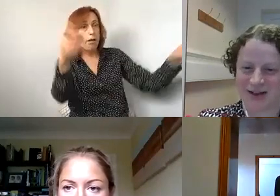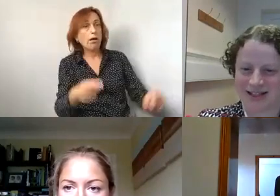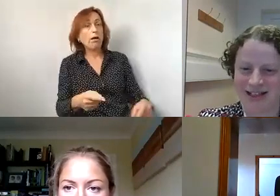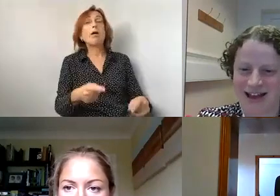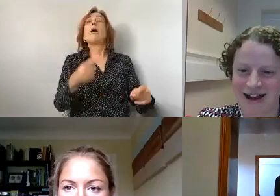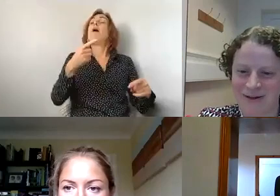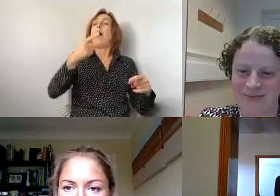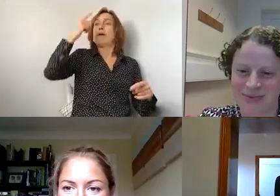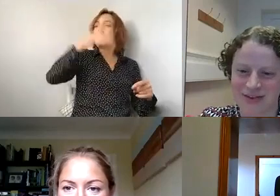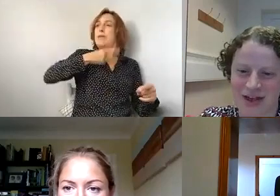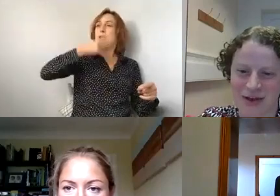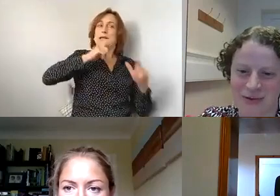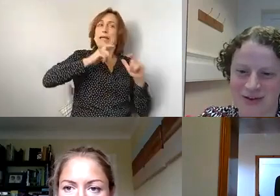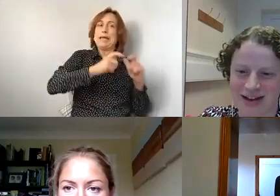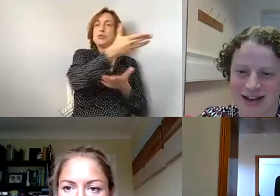as well.